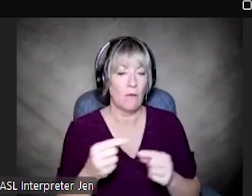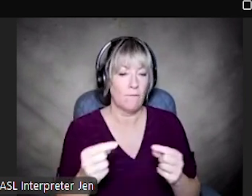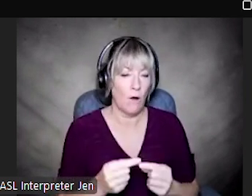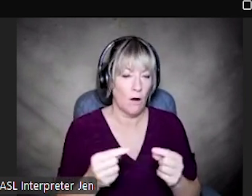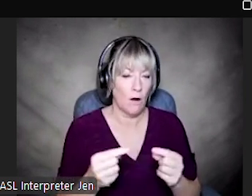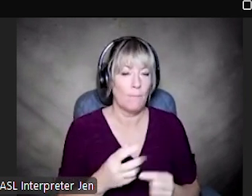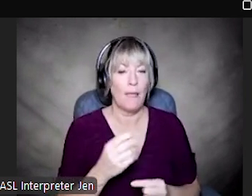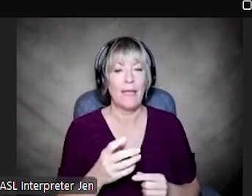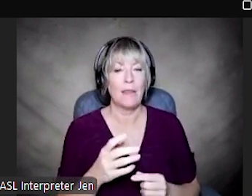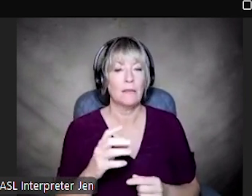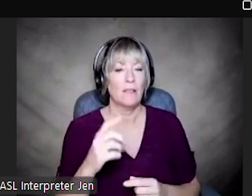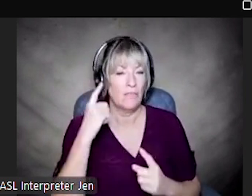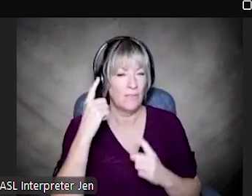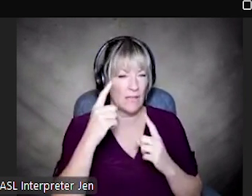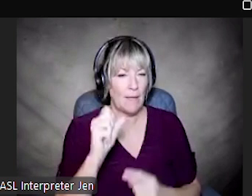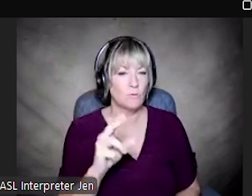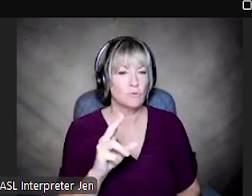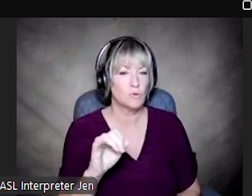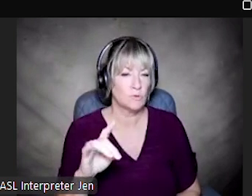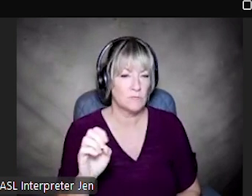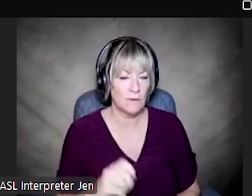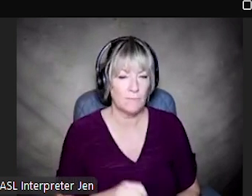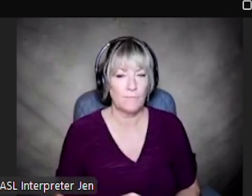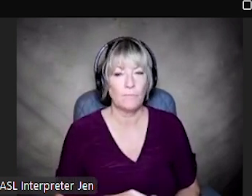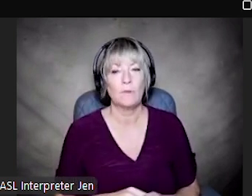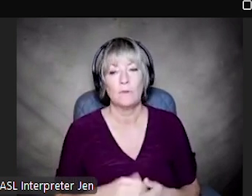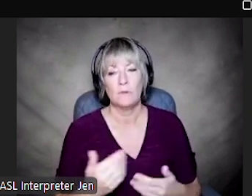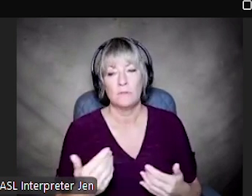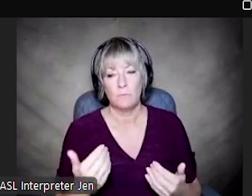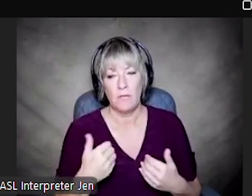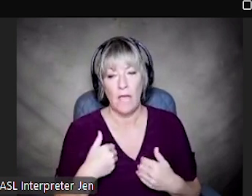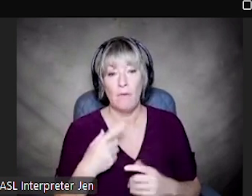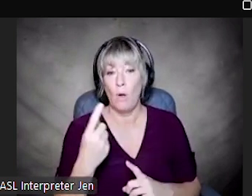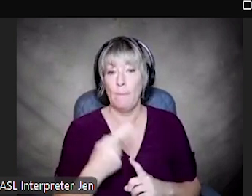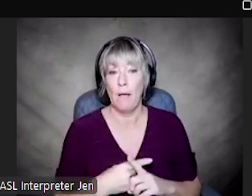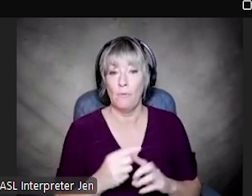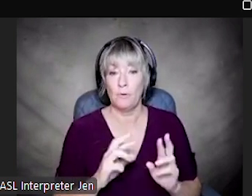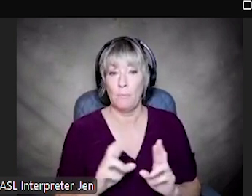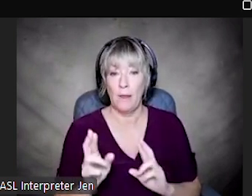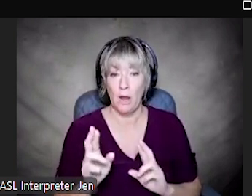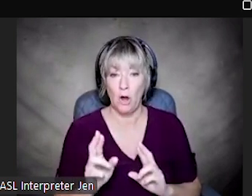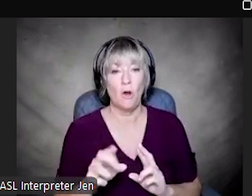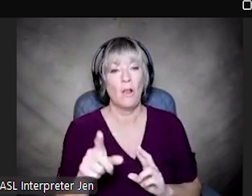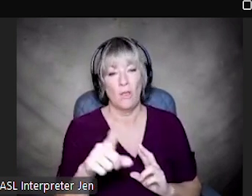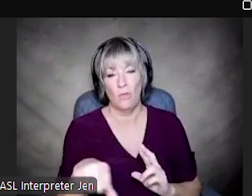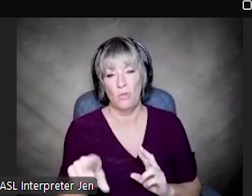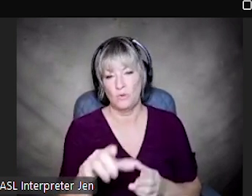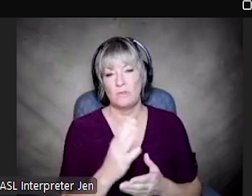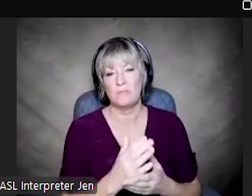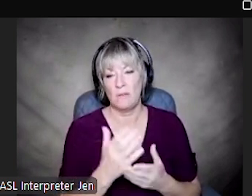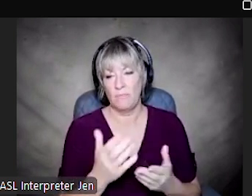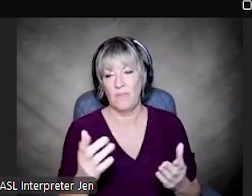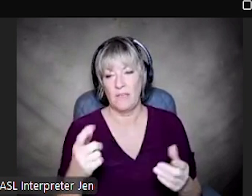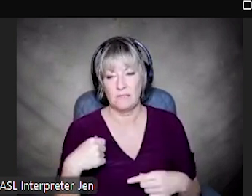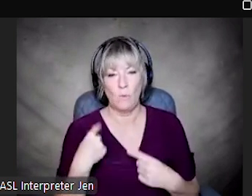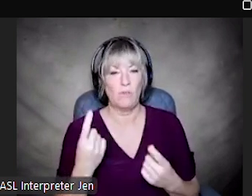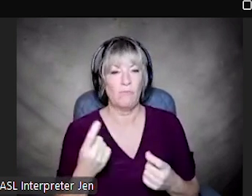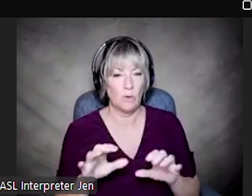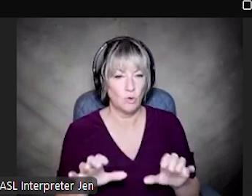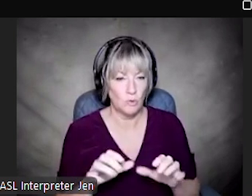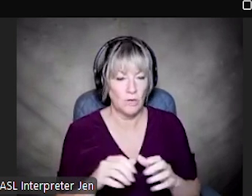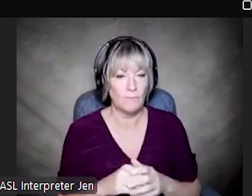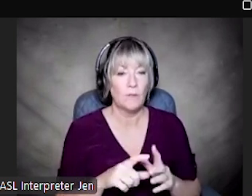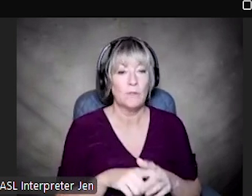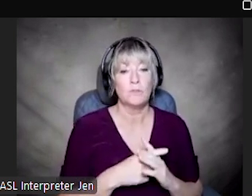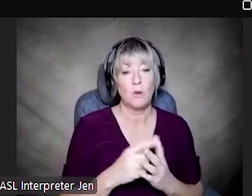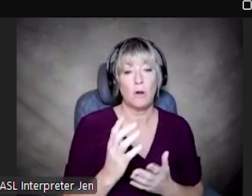and suicidal ideation. So we have a month to prepare, and these are some of the things that we've been doing. We